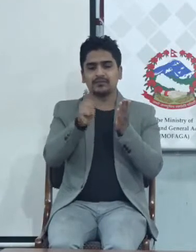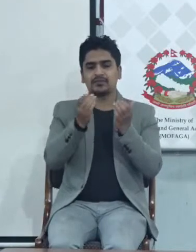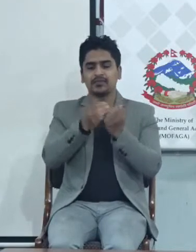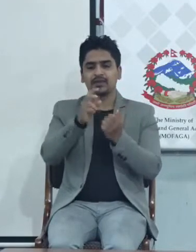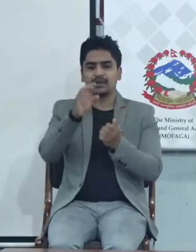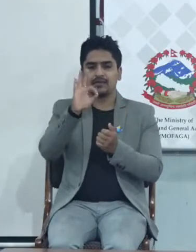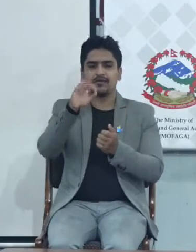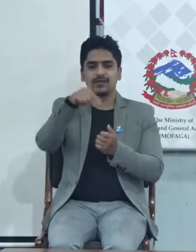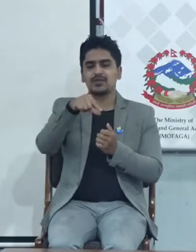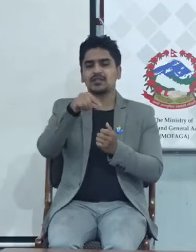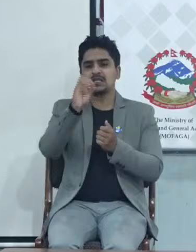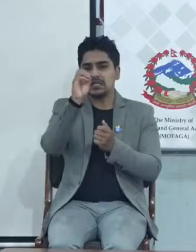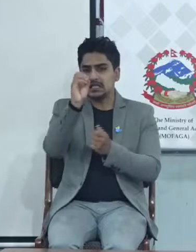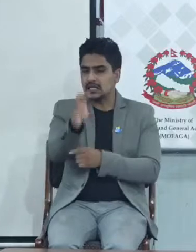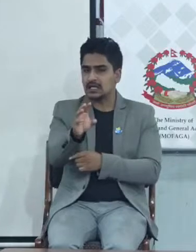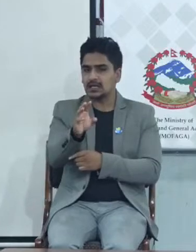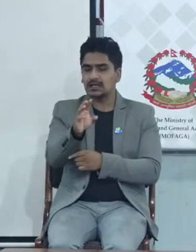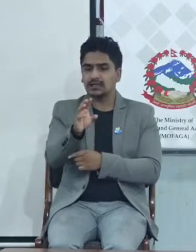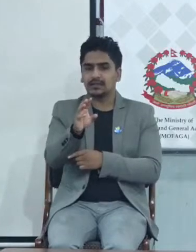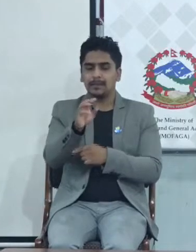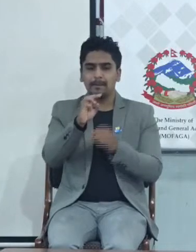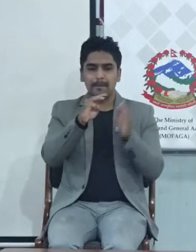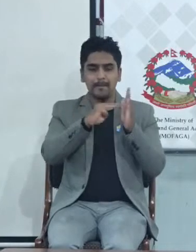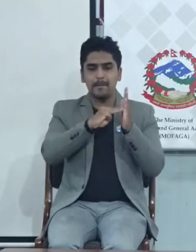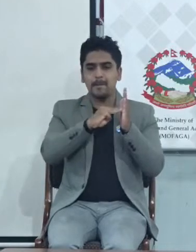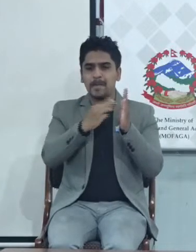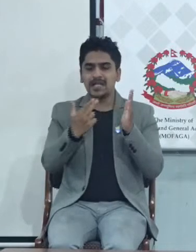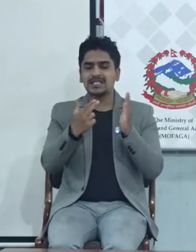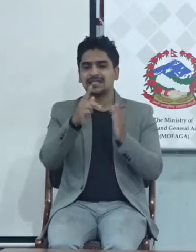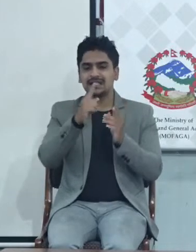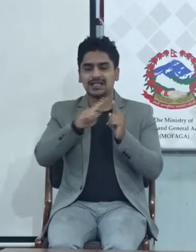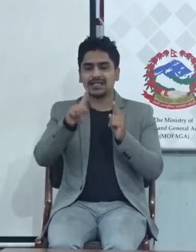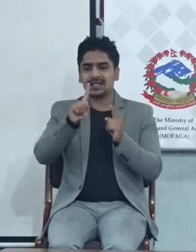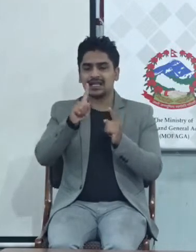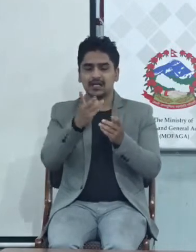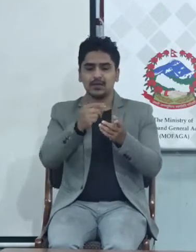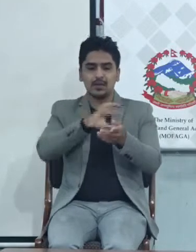to Sudur Paschim province.